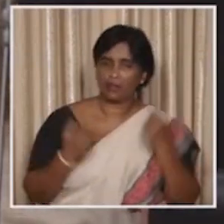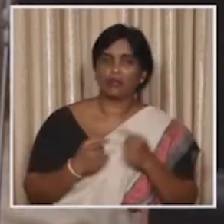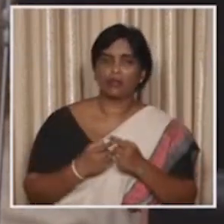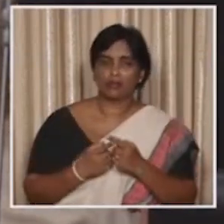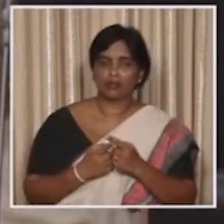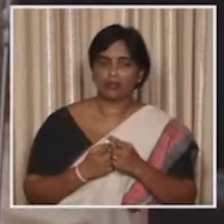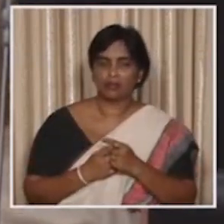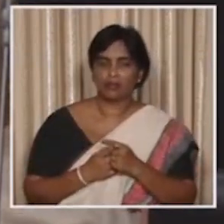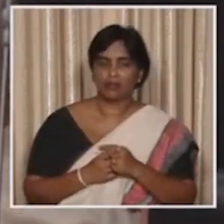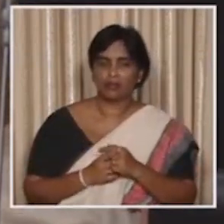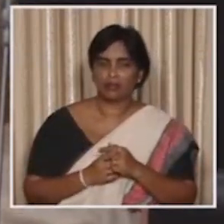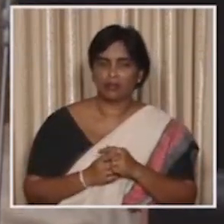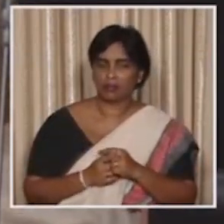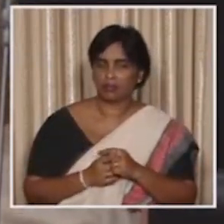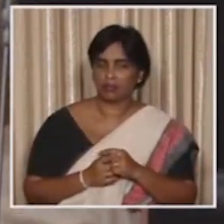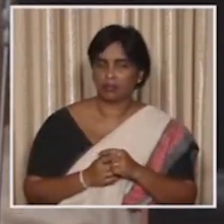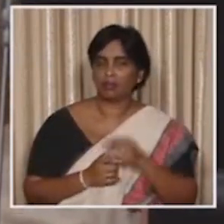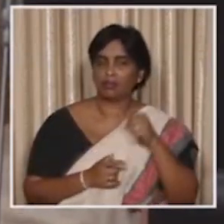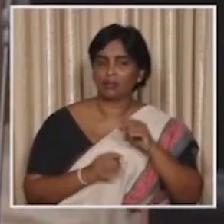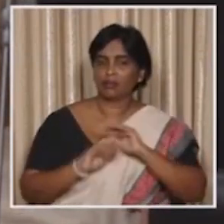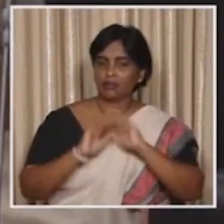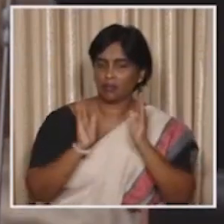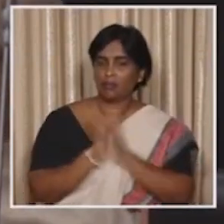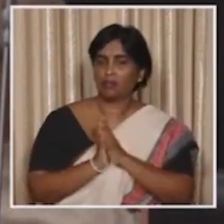this is all breach of public trust